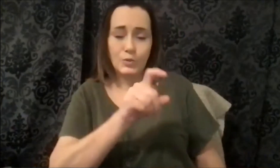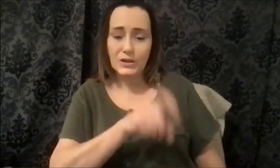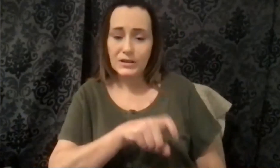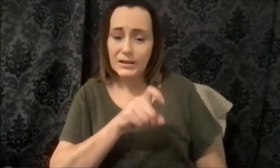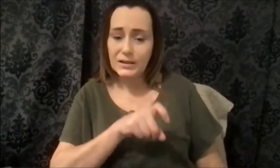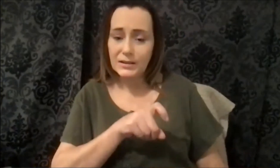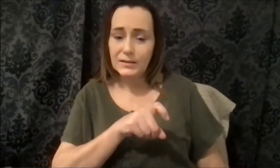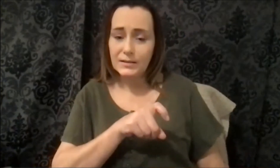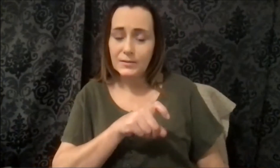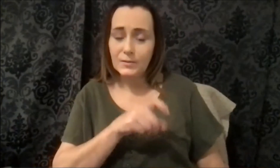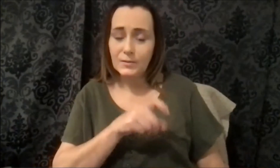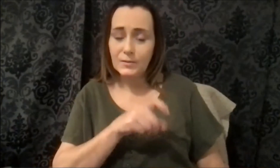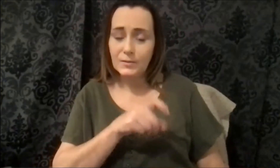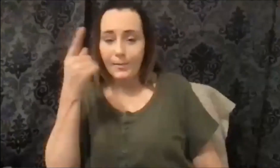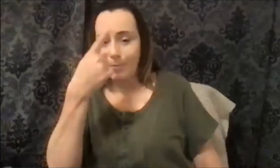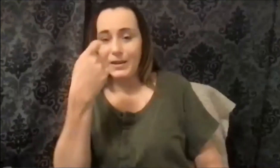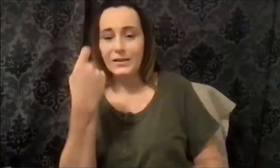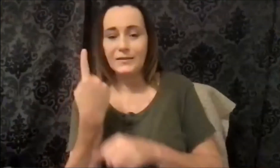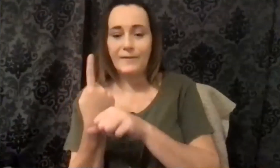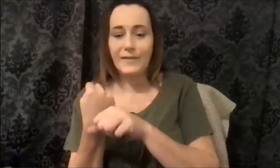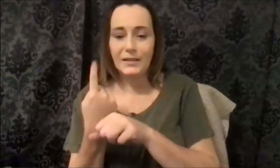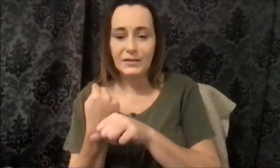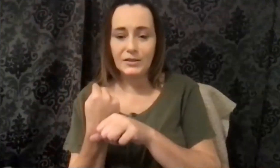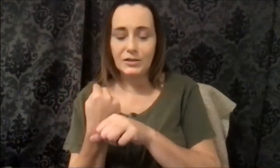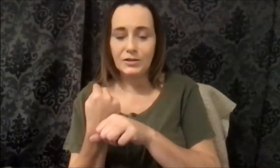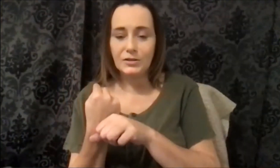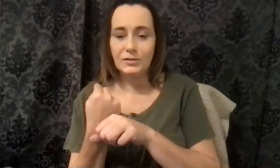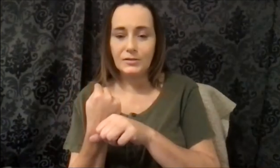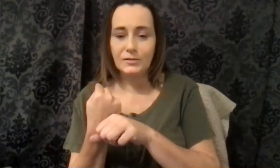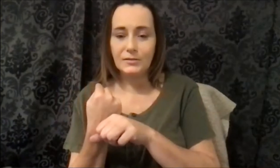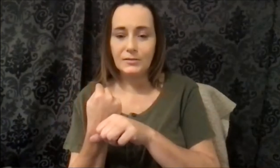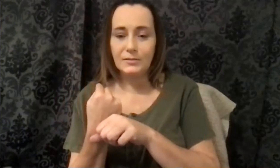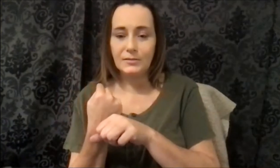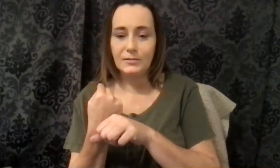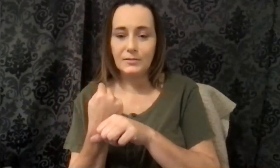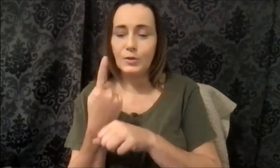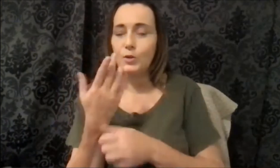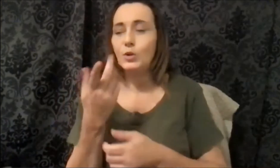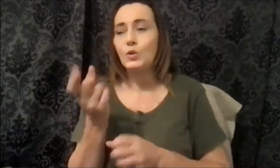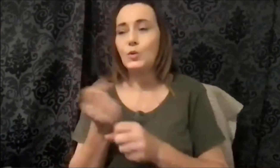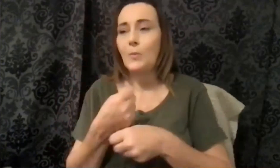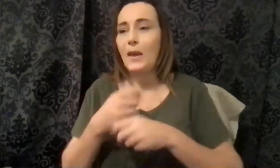of the past year. And yeah, you made it very clear. Thank you, Craig.